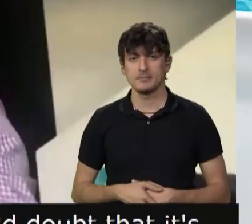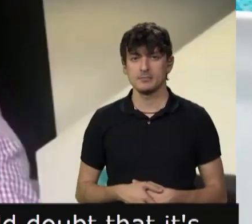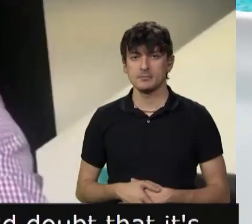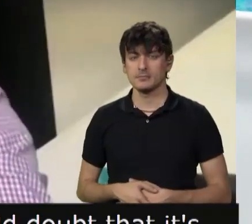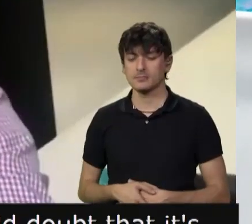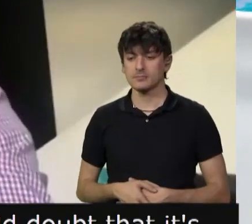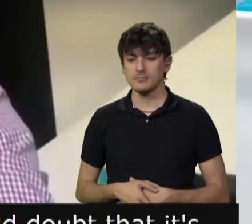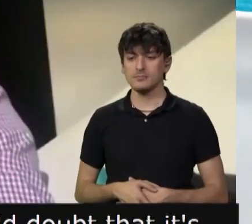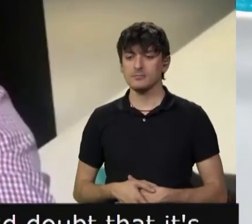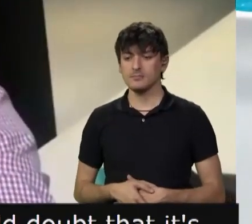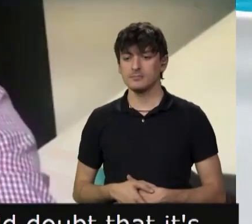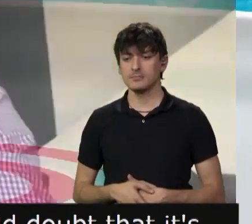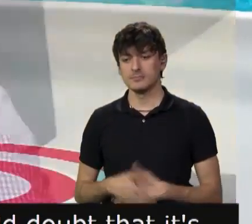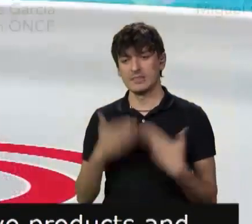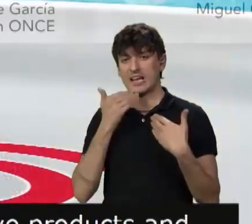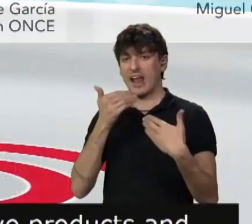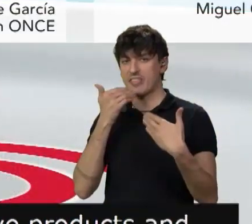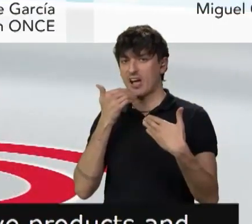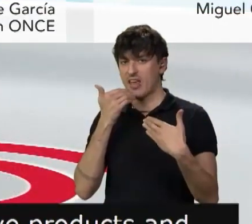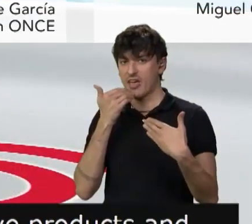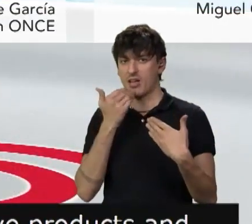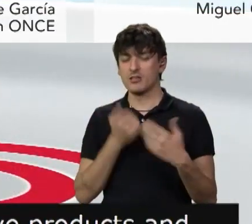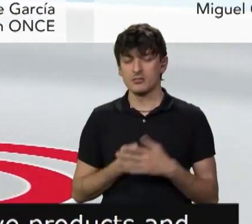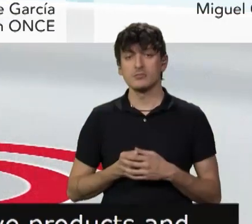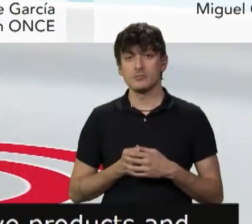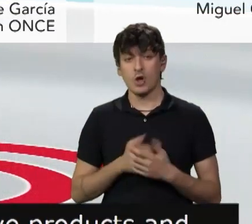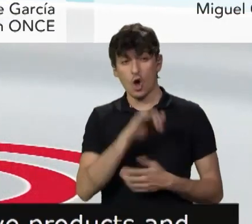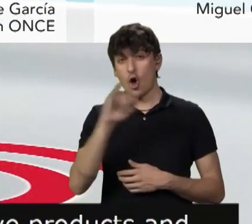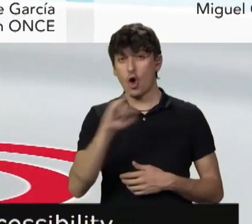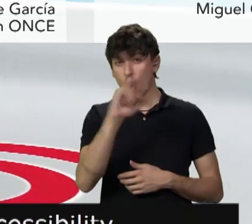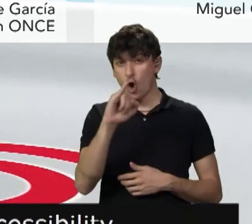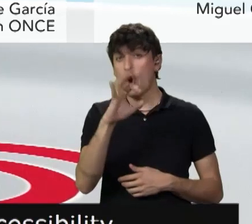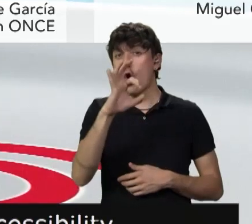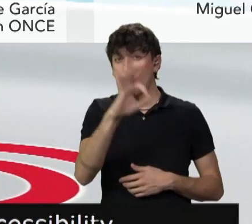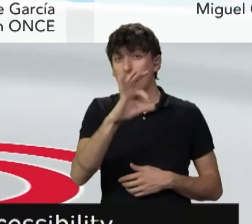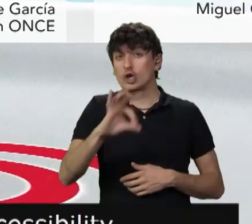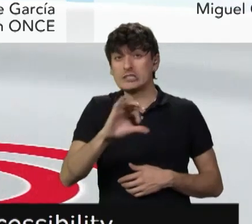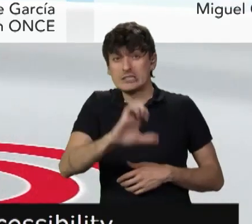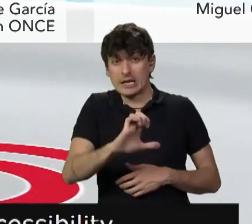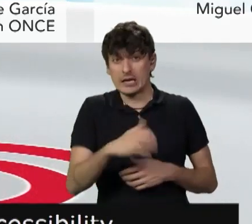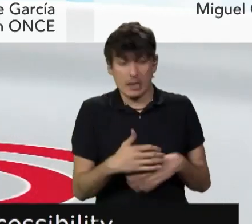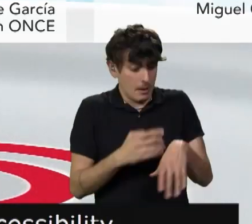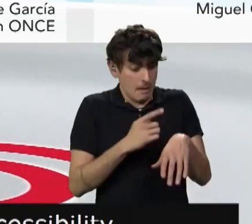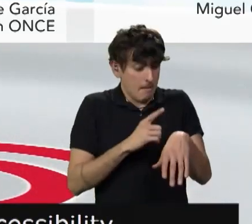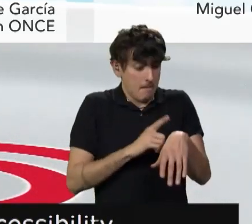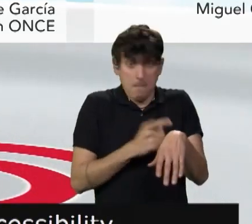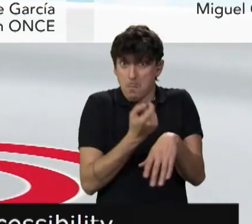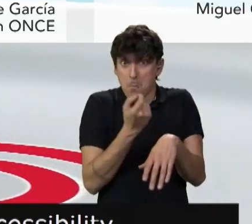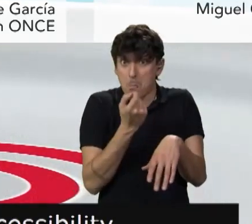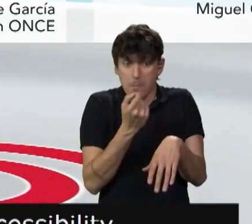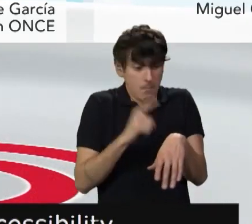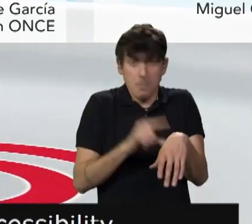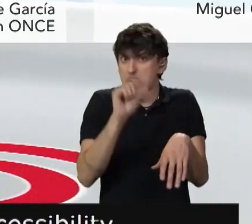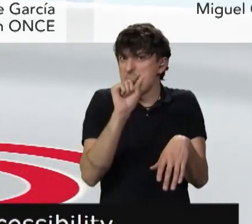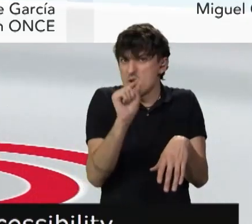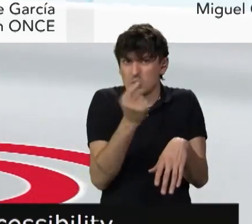essential for accessibility. Thanks very much for that, Jose. In just a few minutes, you